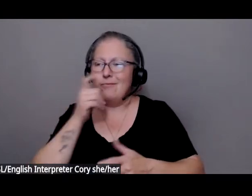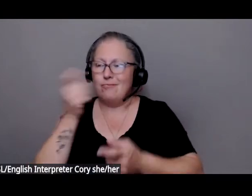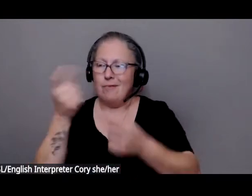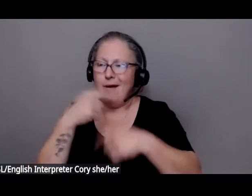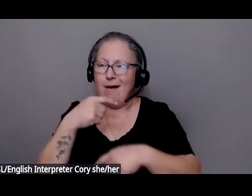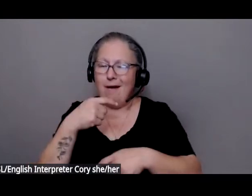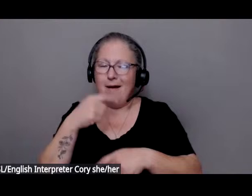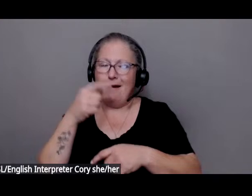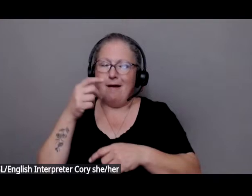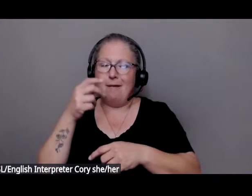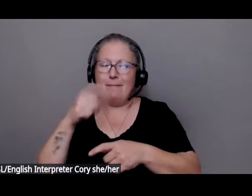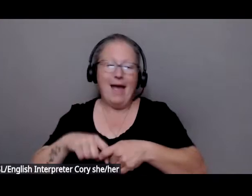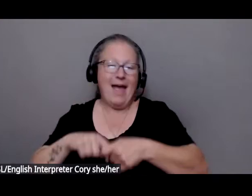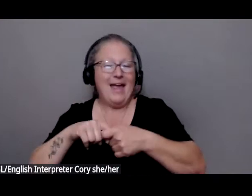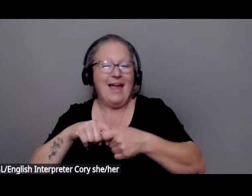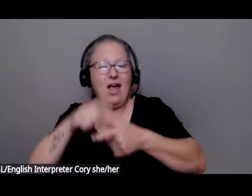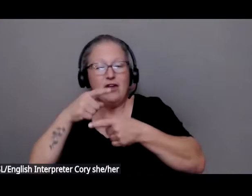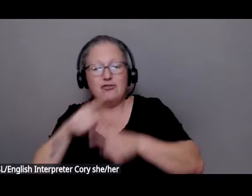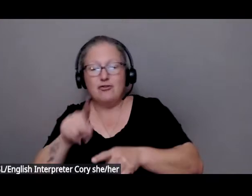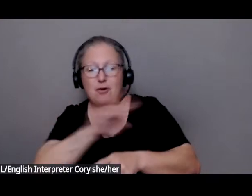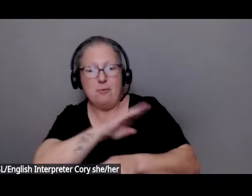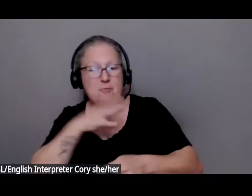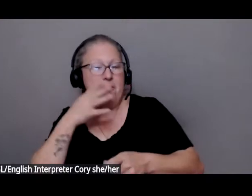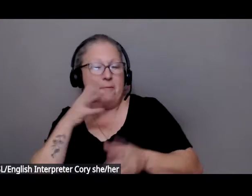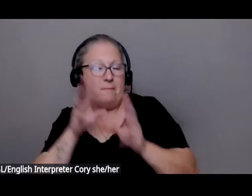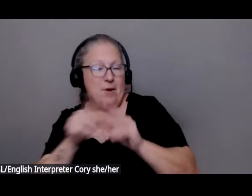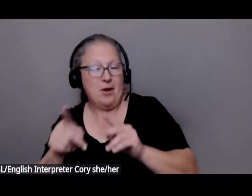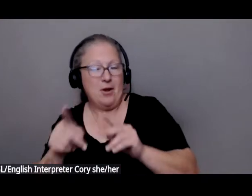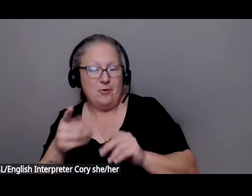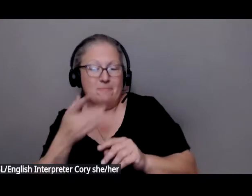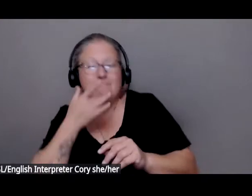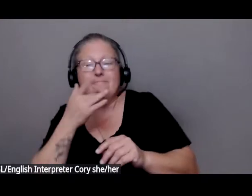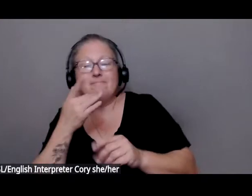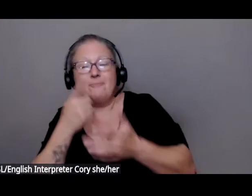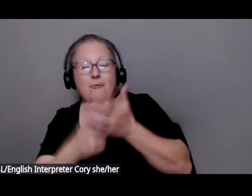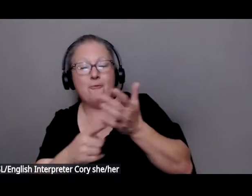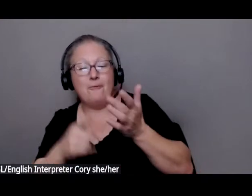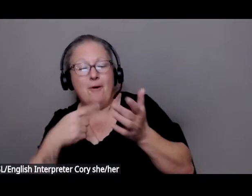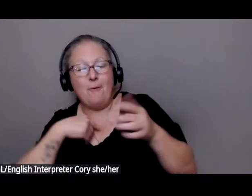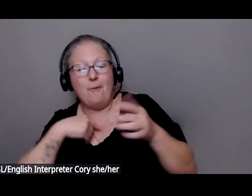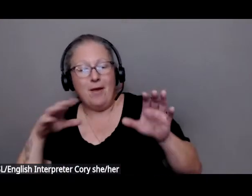during our board meeting. You get a little flavor of what we're all about. I'm glad you're still here.